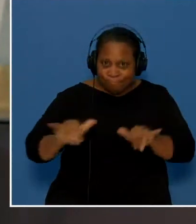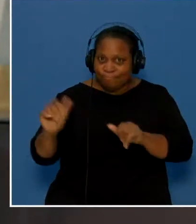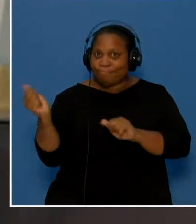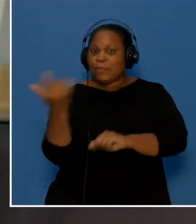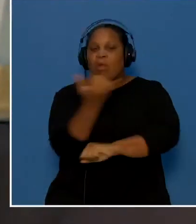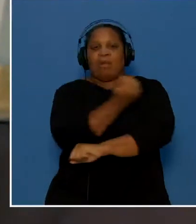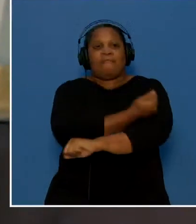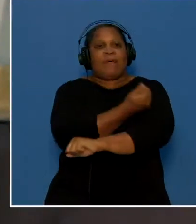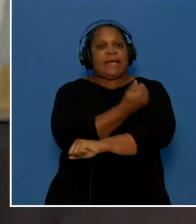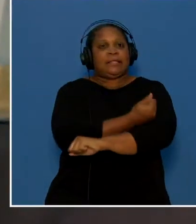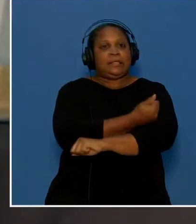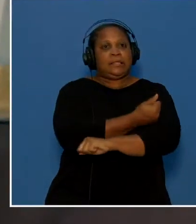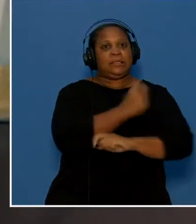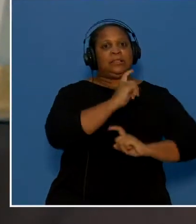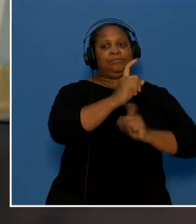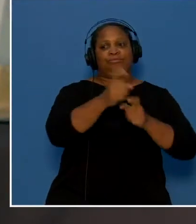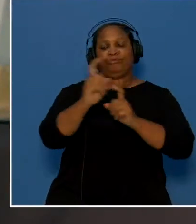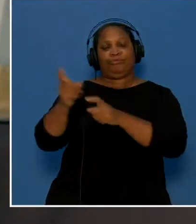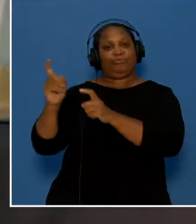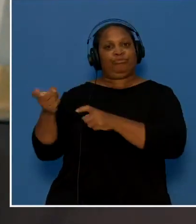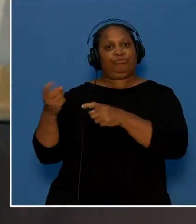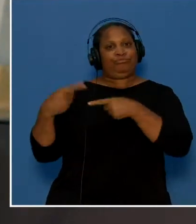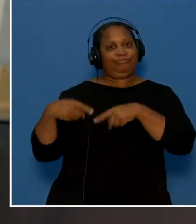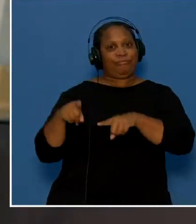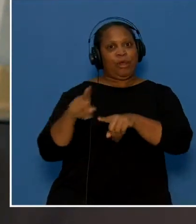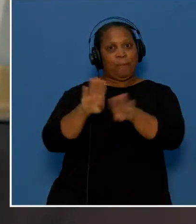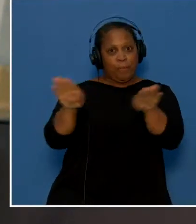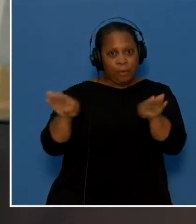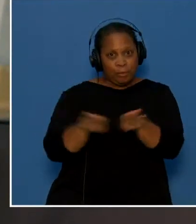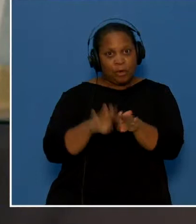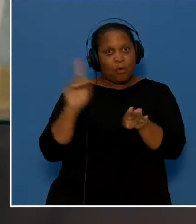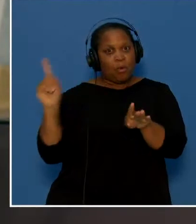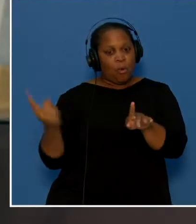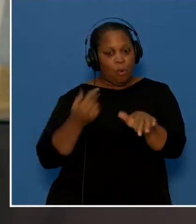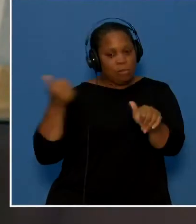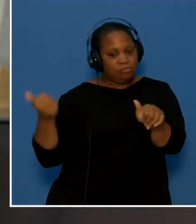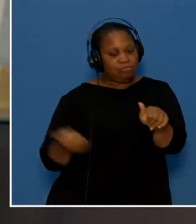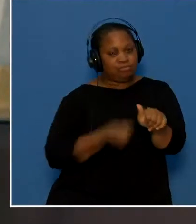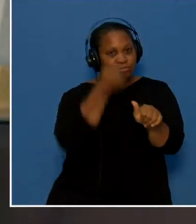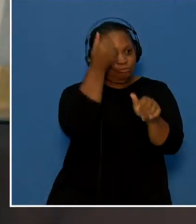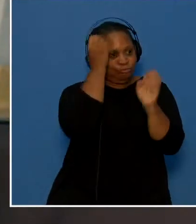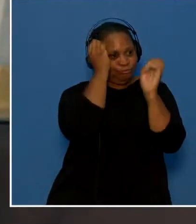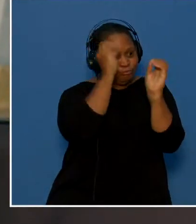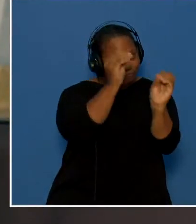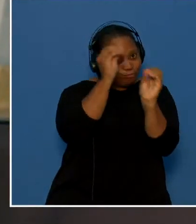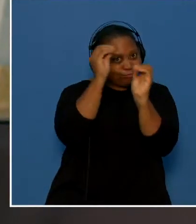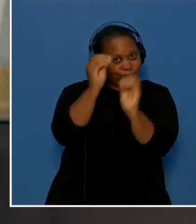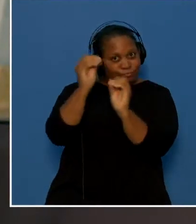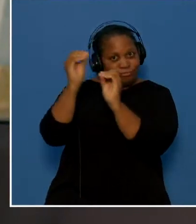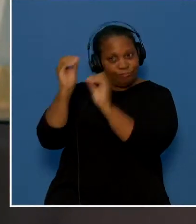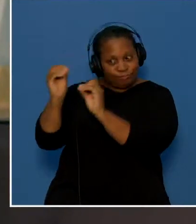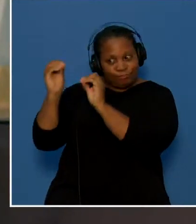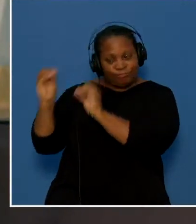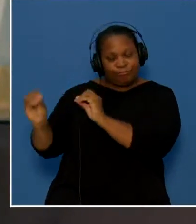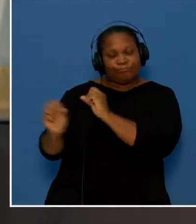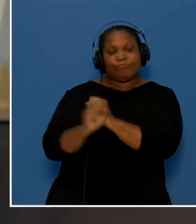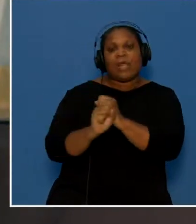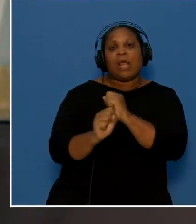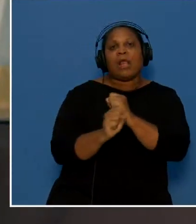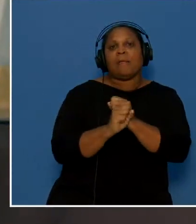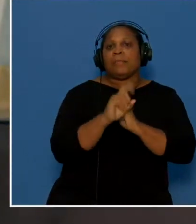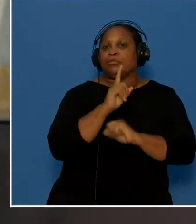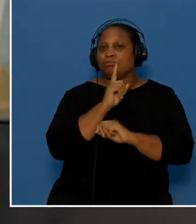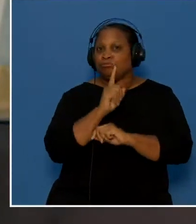on the market or that have been distributed throughout Bermuda, we have always followed up with an educational awareness campaign that